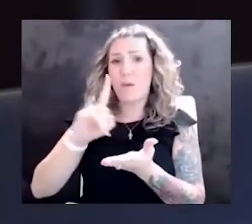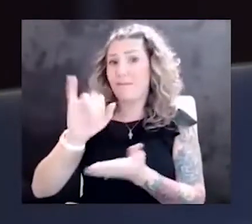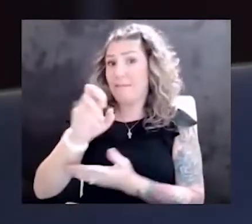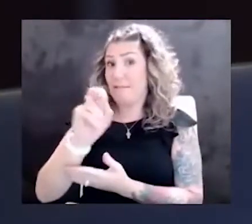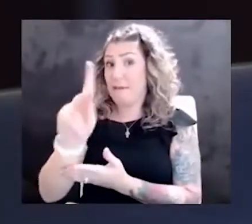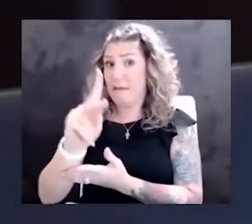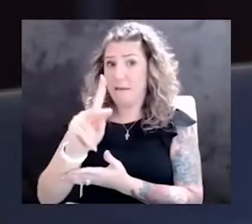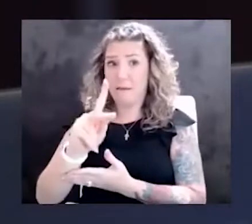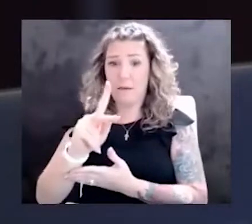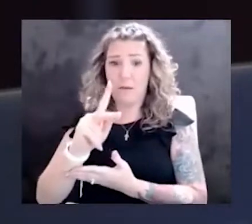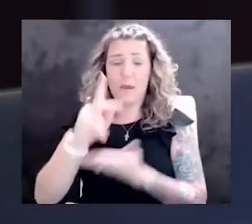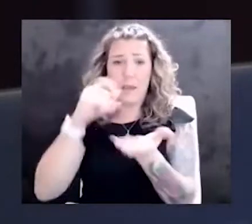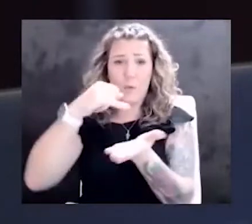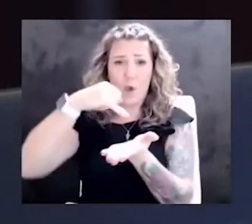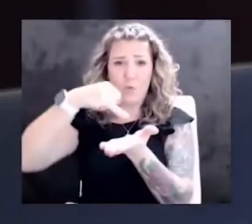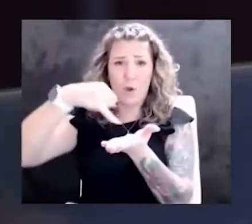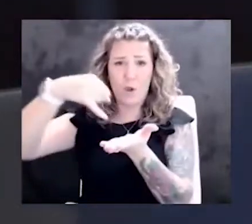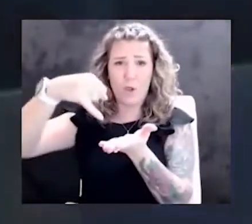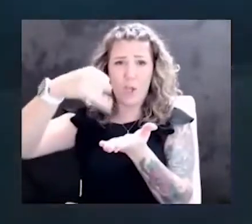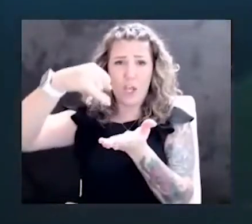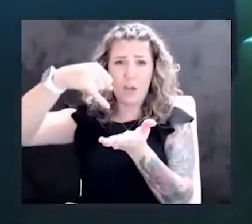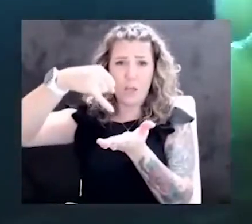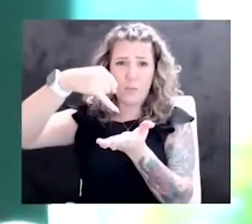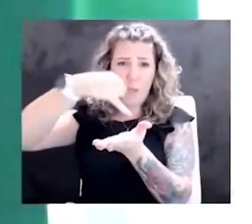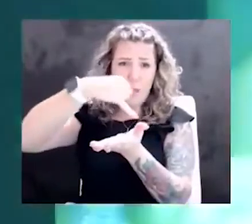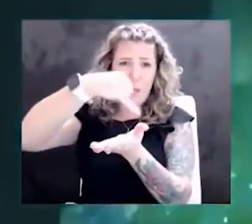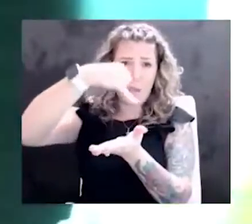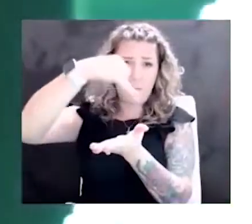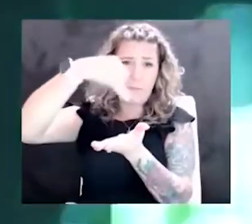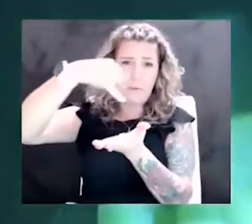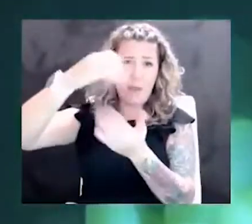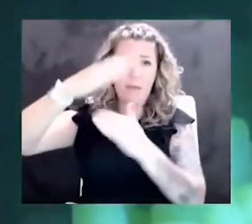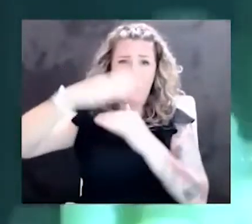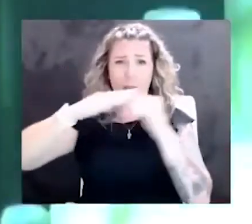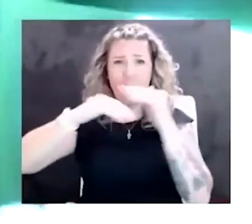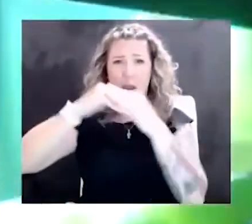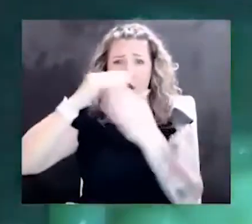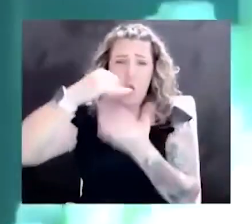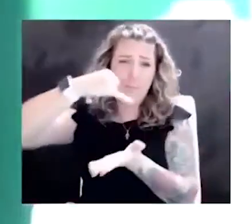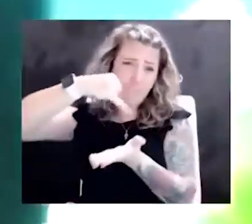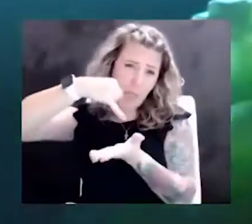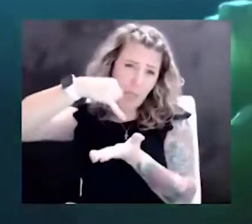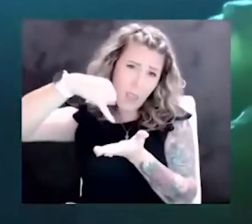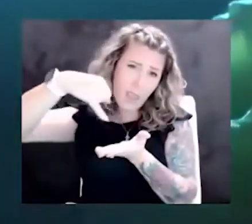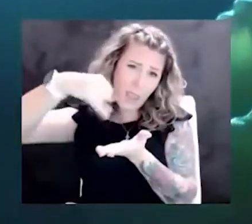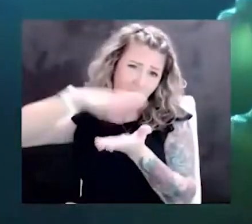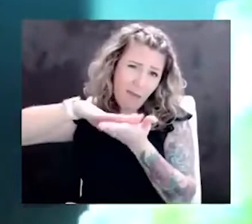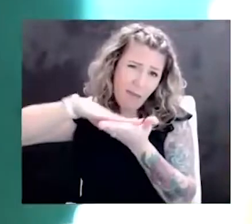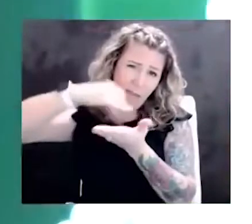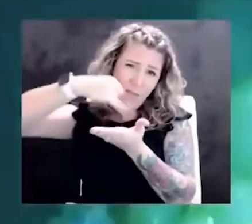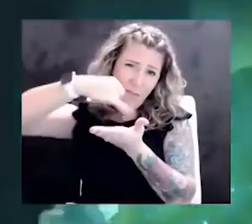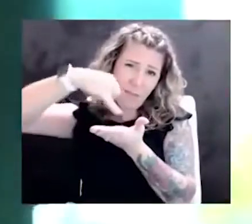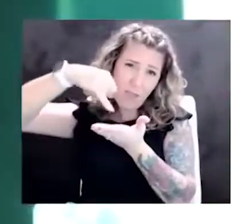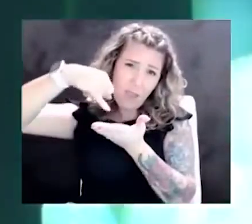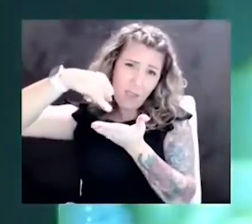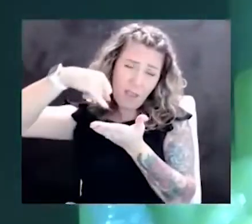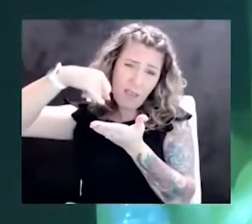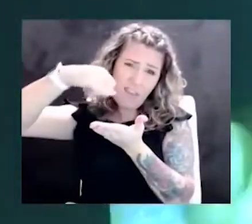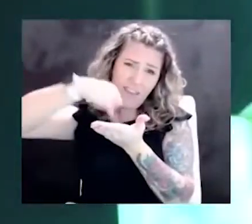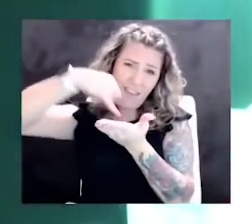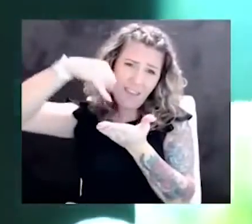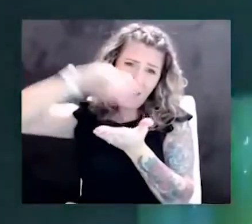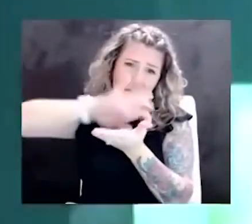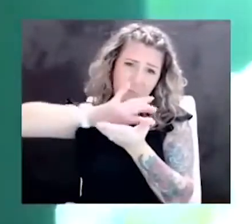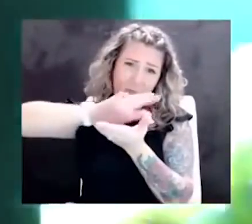layer at a time, sub-millimeter layers, and then you have to wash out all the kind of supporting material that holds it up. It's a pretty sophisticated